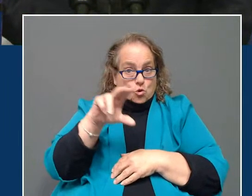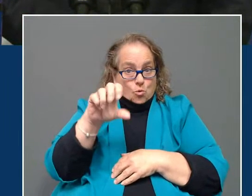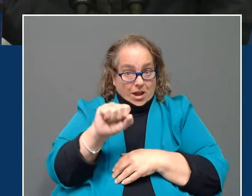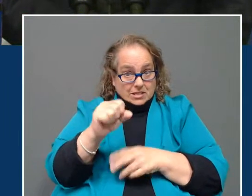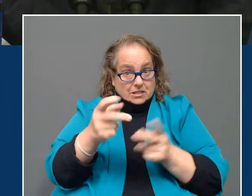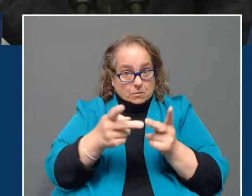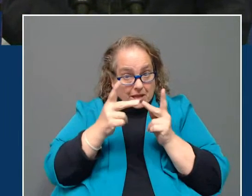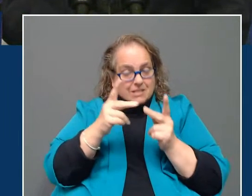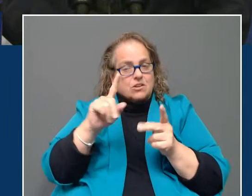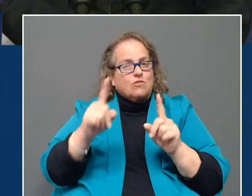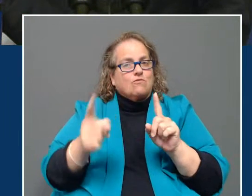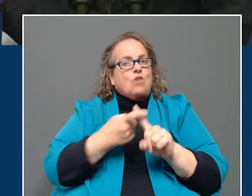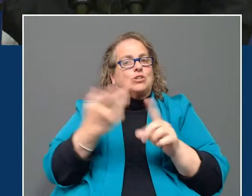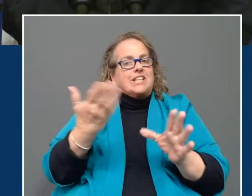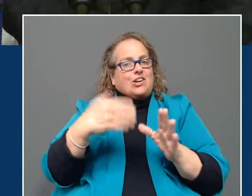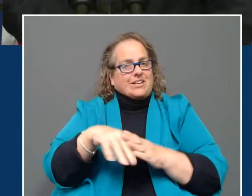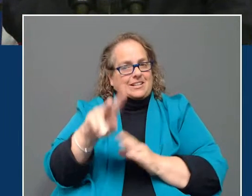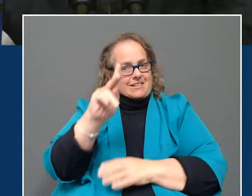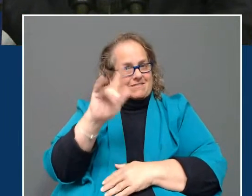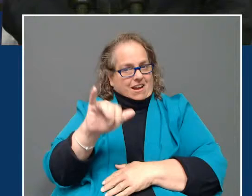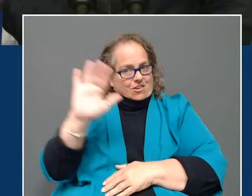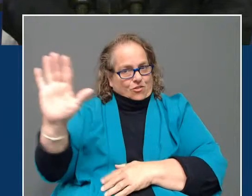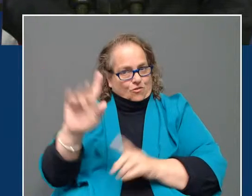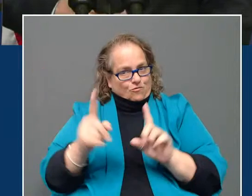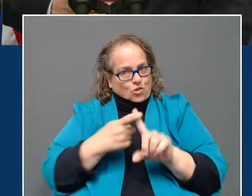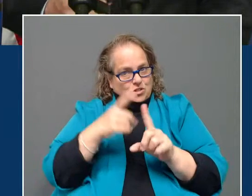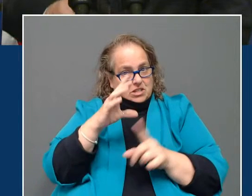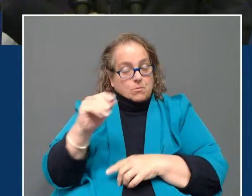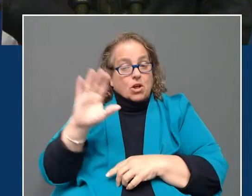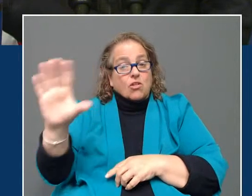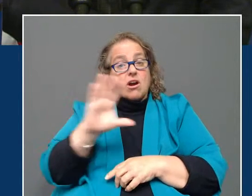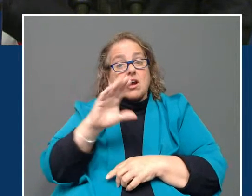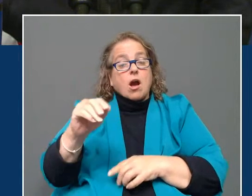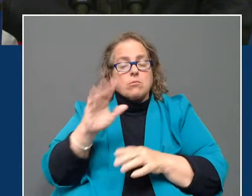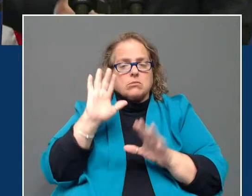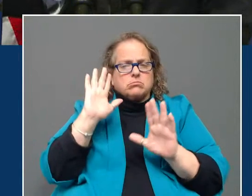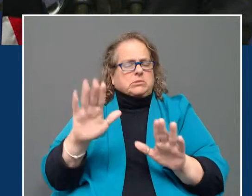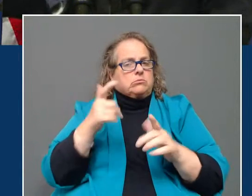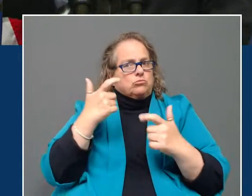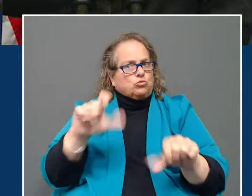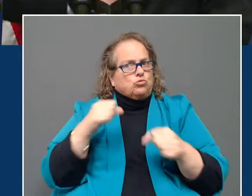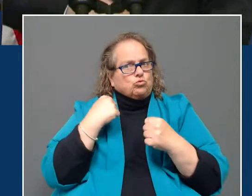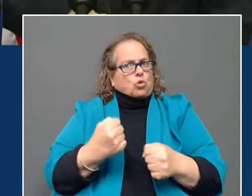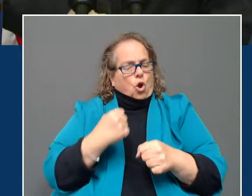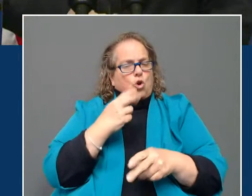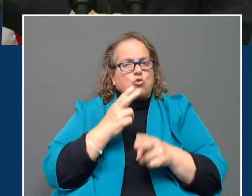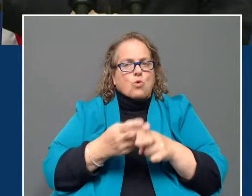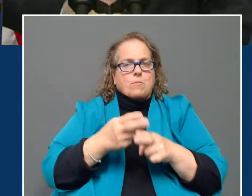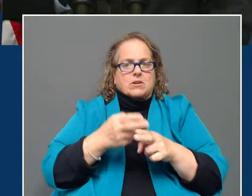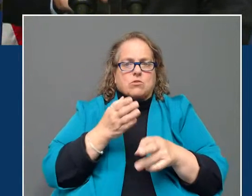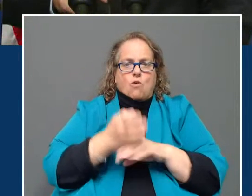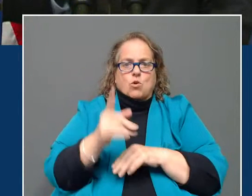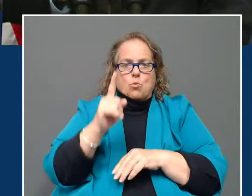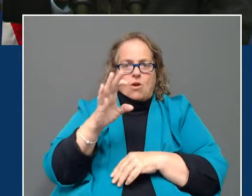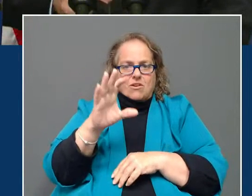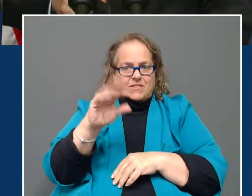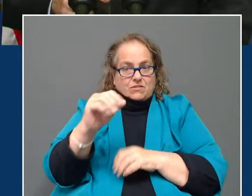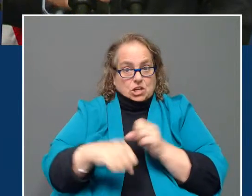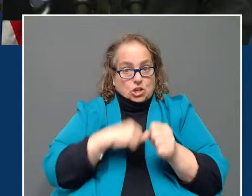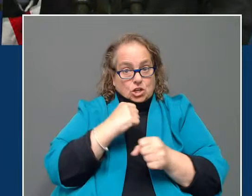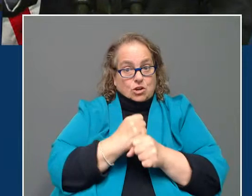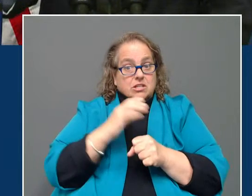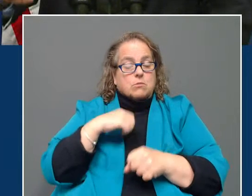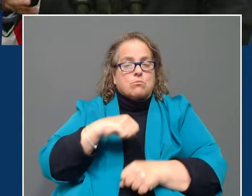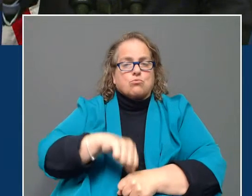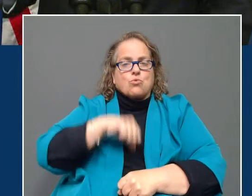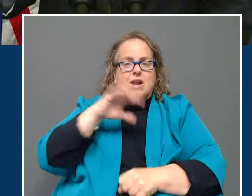of Kentucky. The company's built a strong reputation over the past 150 years, and I'm proud its leadership has selected our great